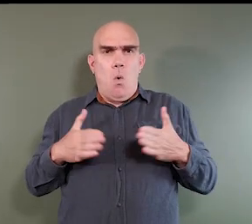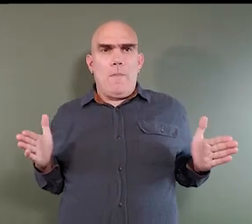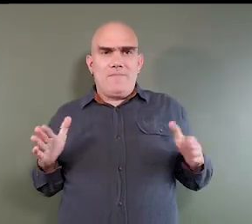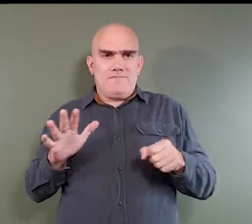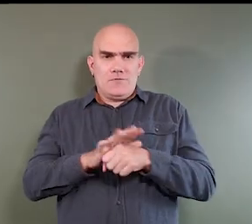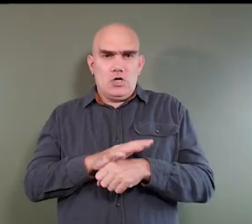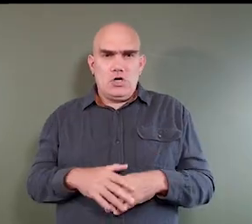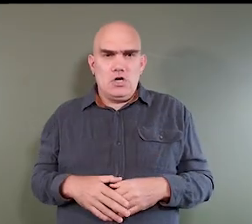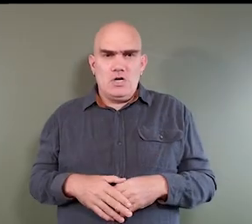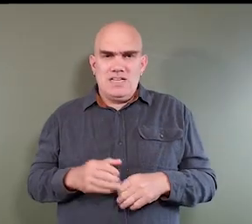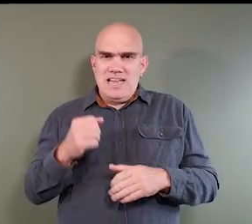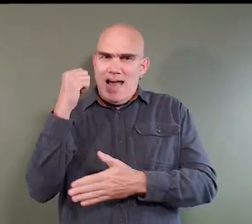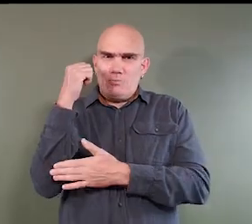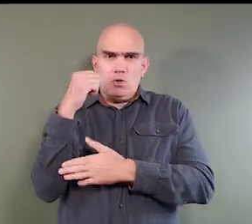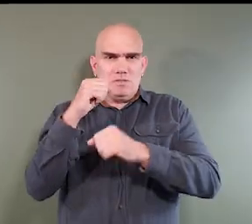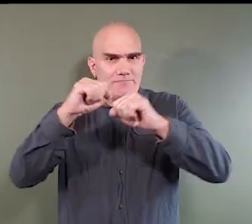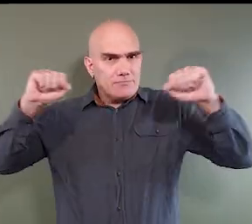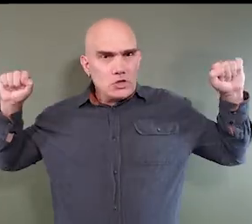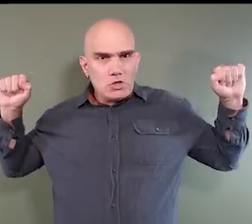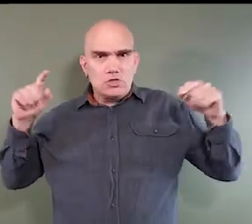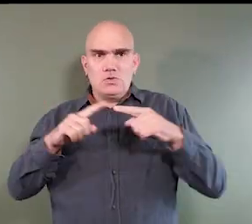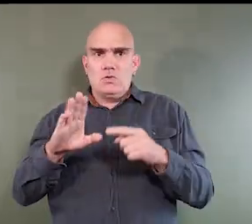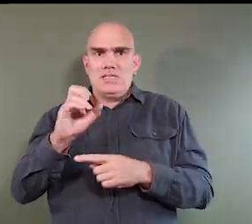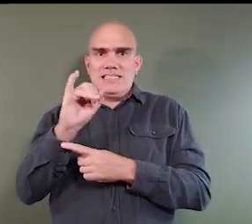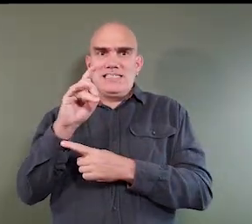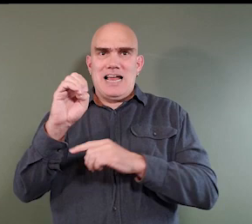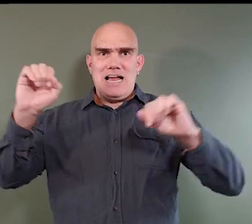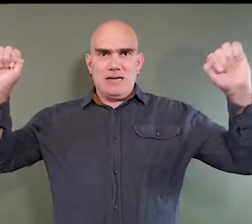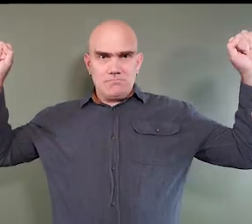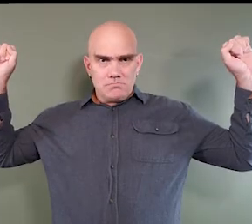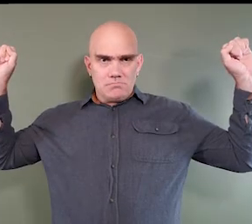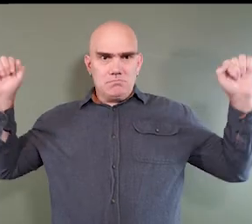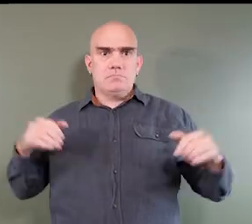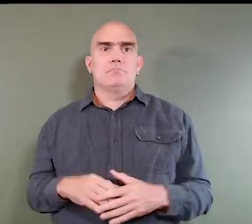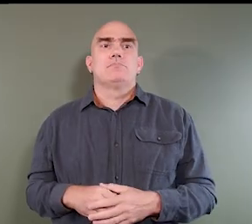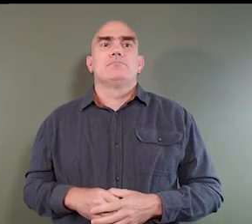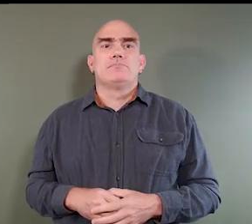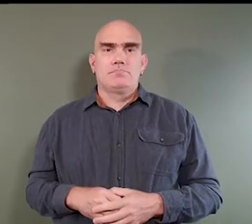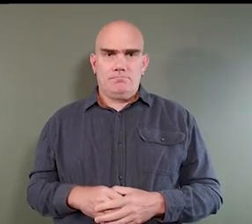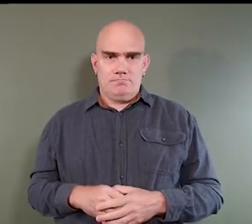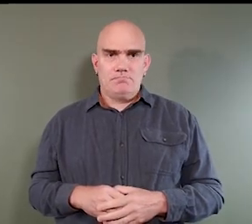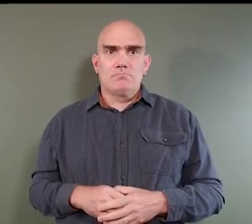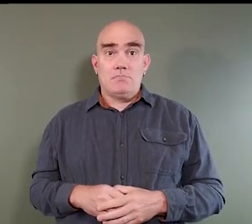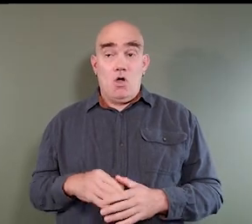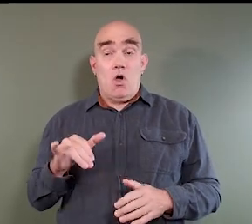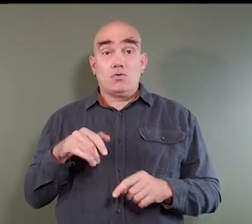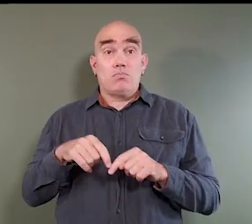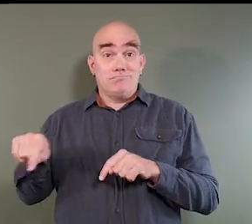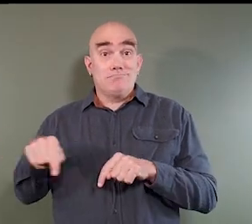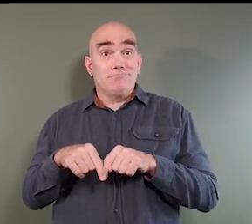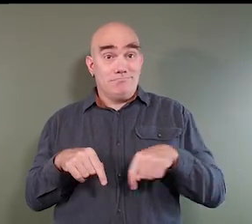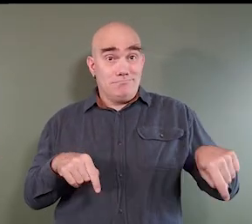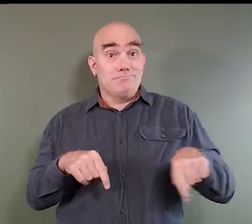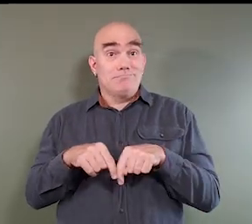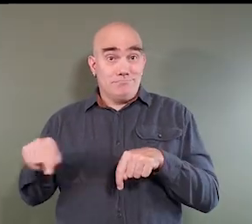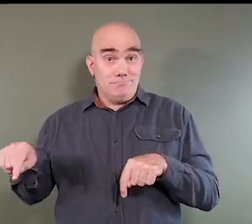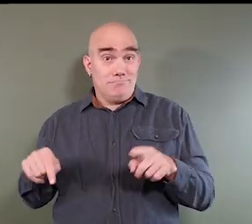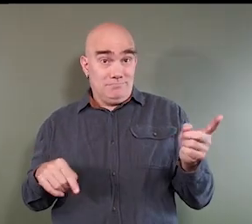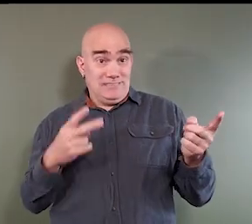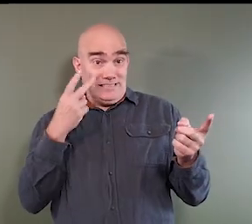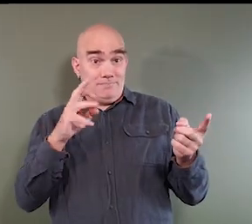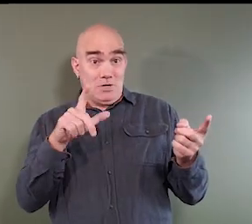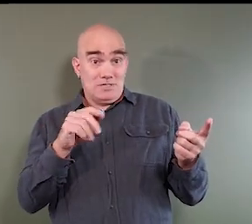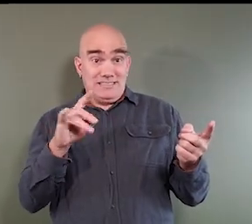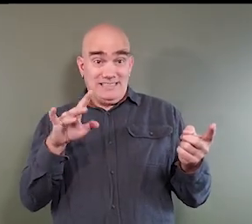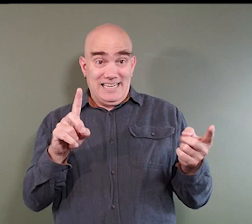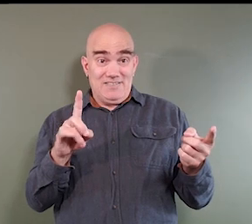way. Get your elbows out to the side. Stepping side to side is what David and Marcela are doing, one leg